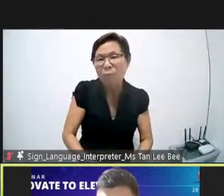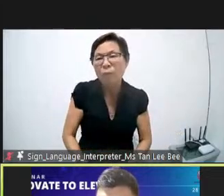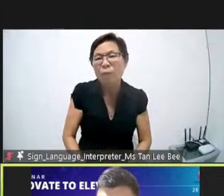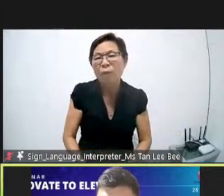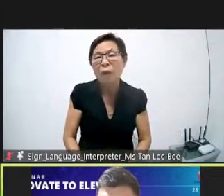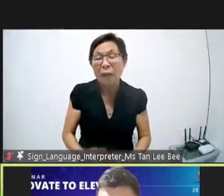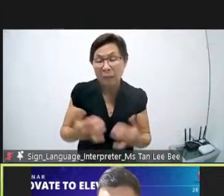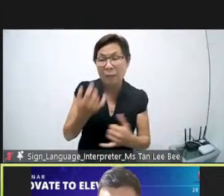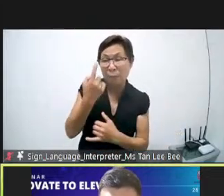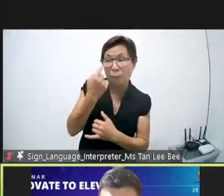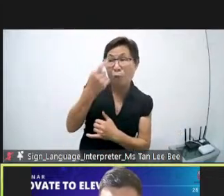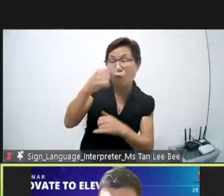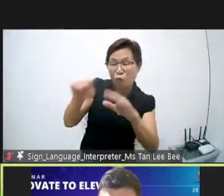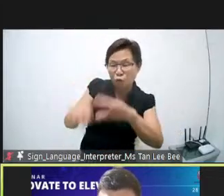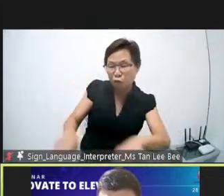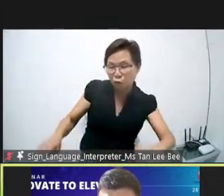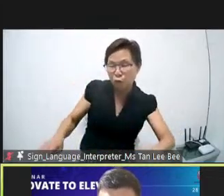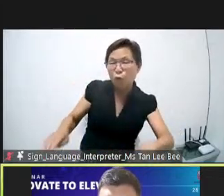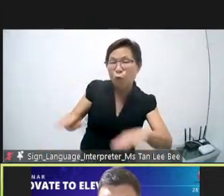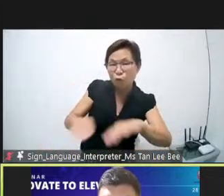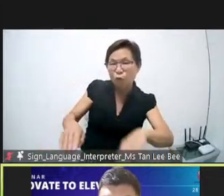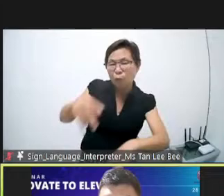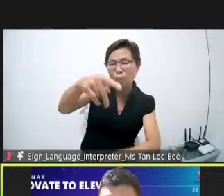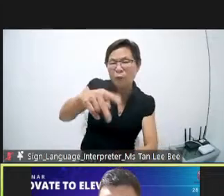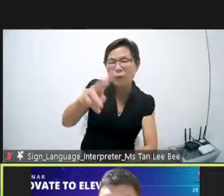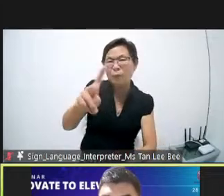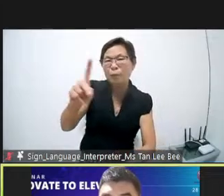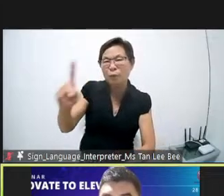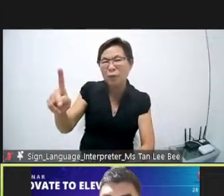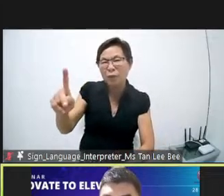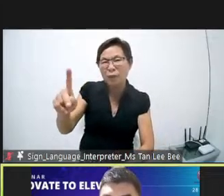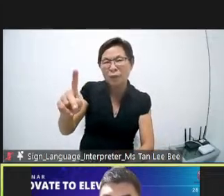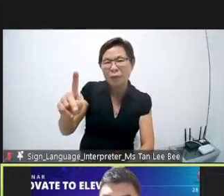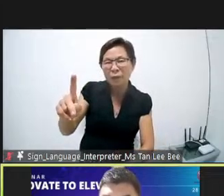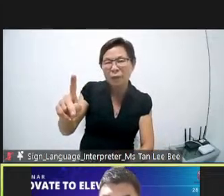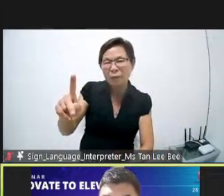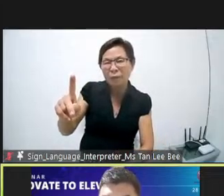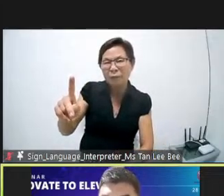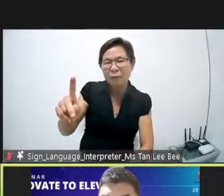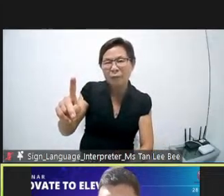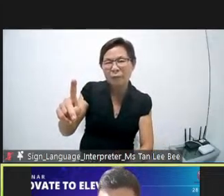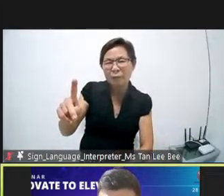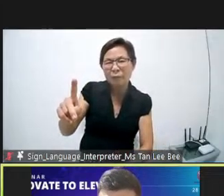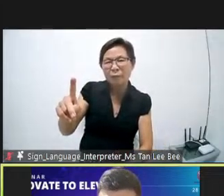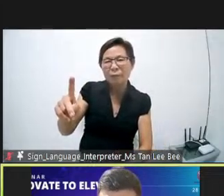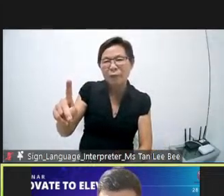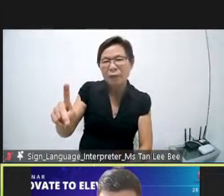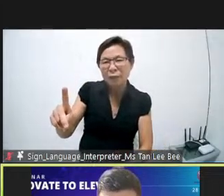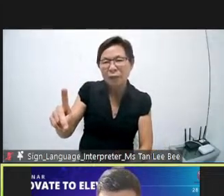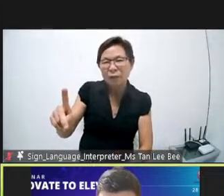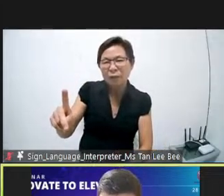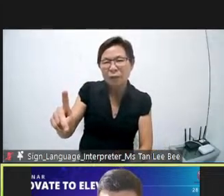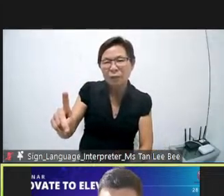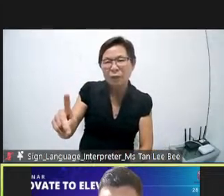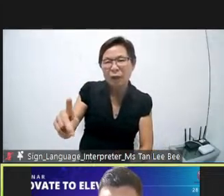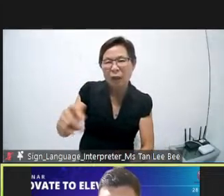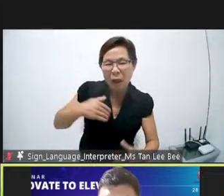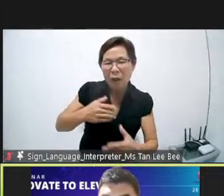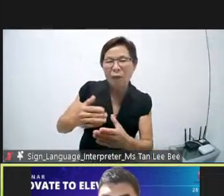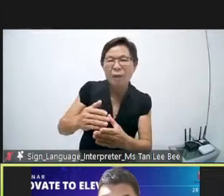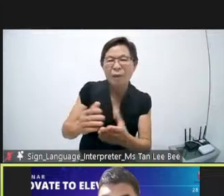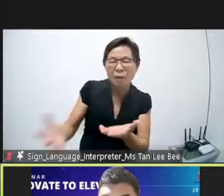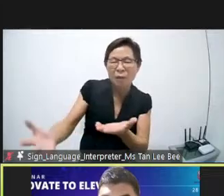for children with typical developing characteristics. So I'm compelled to really create